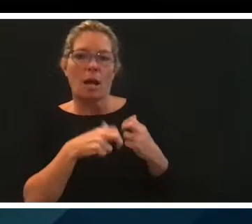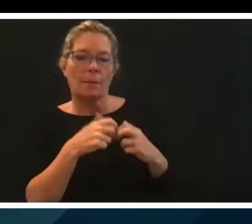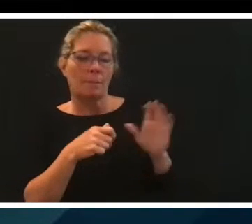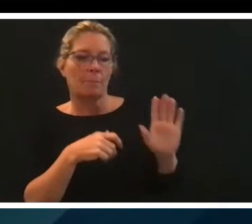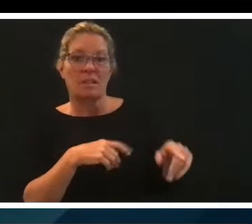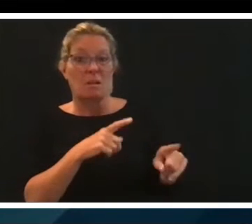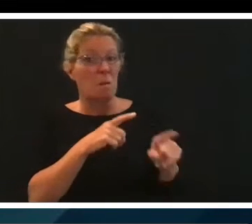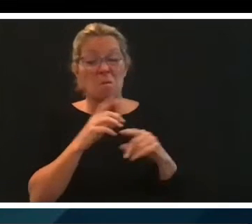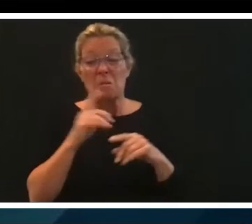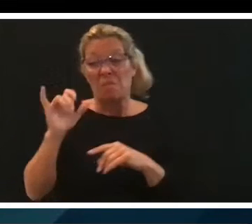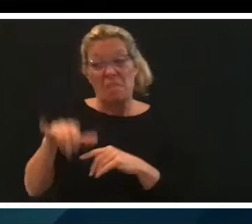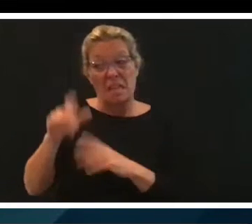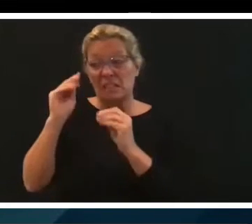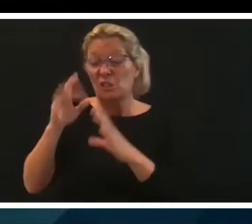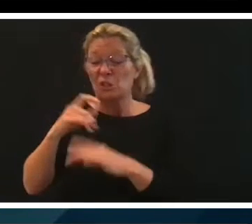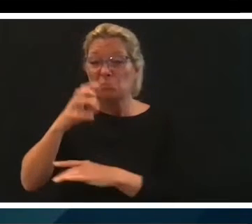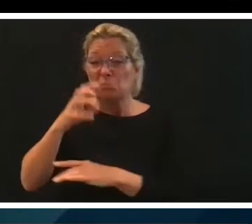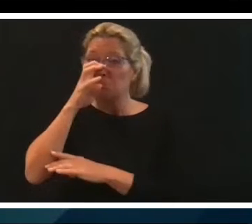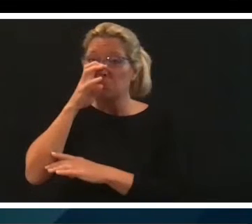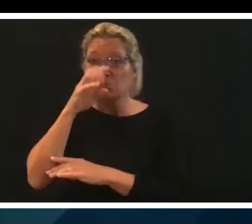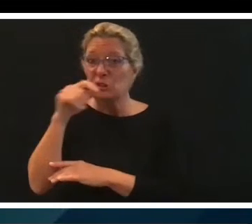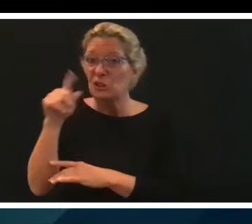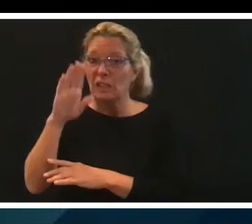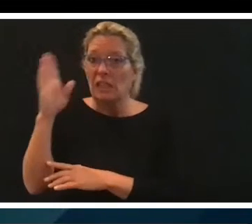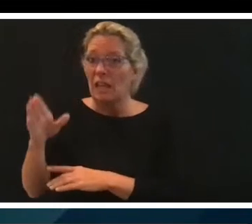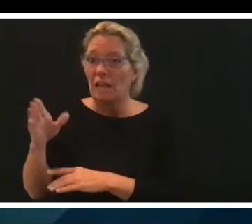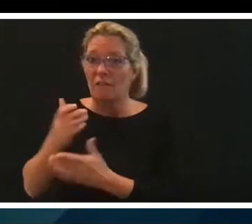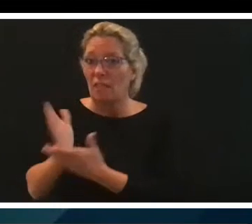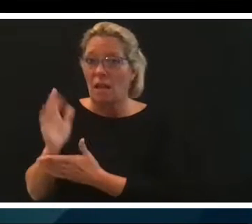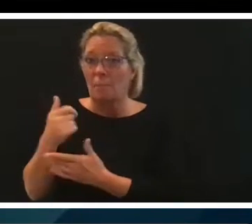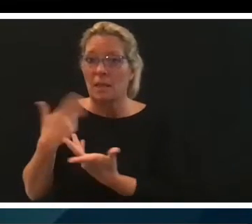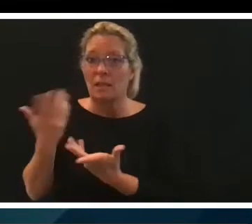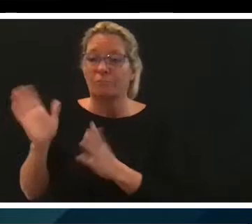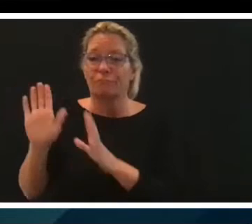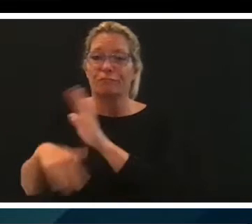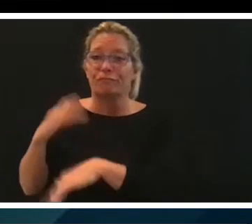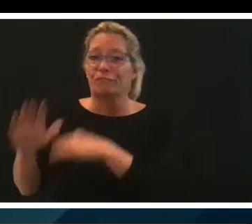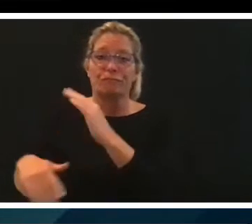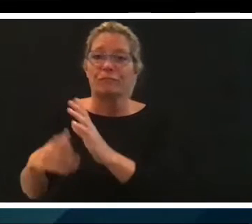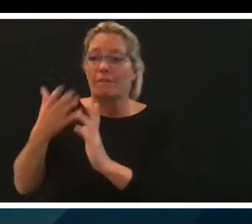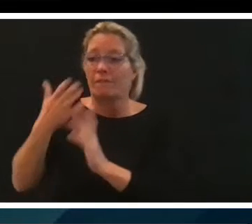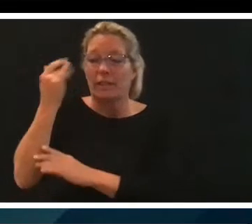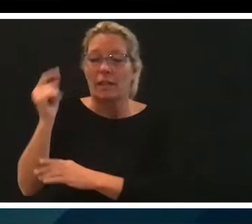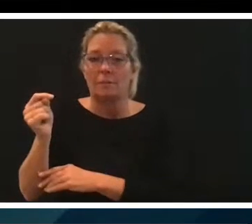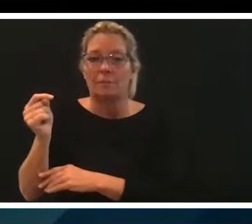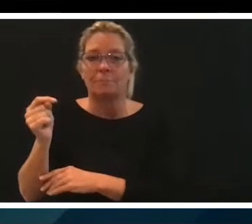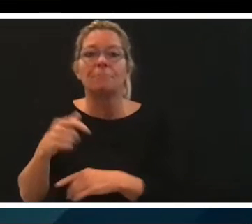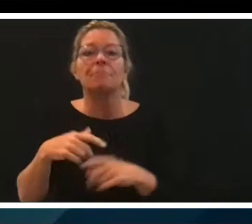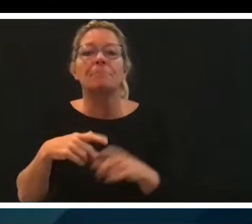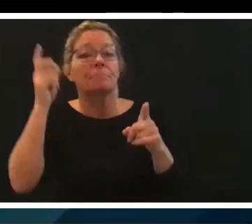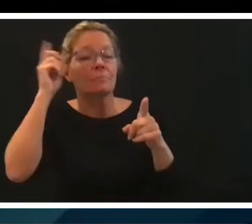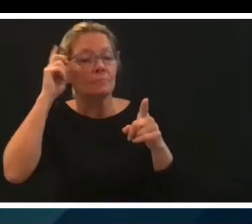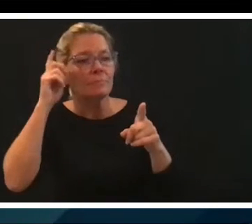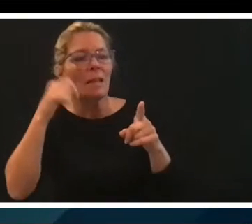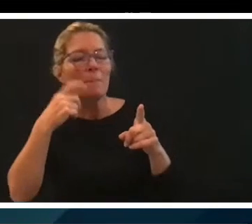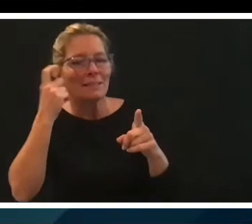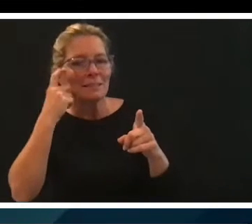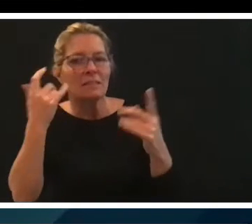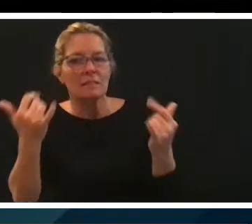anything. I find it interesting. It makes sense now in hearing it from you, but I find it just interesting